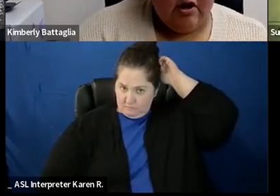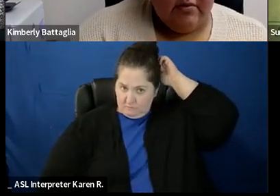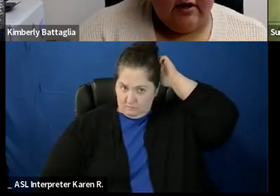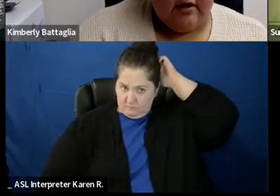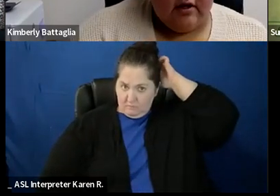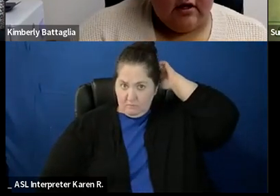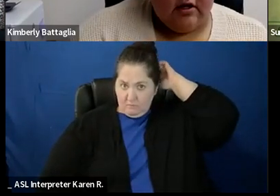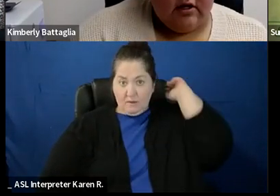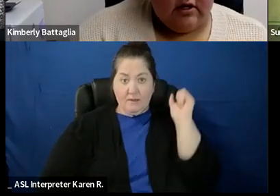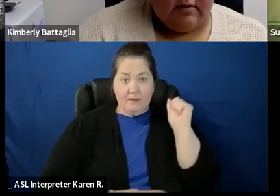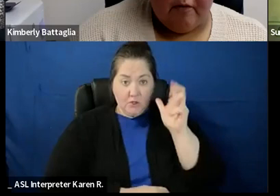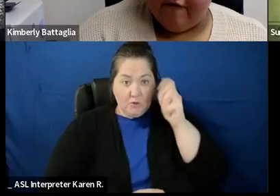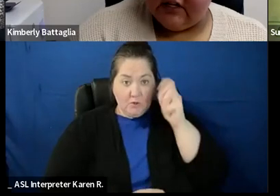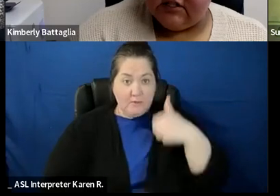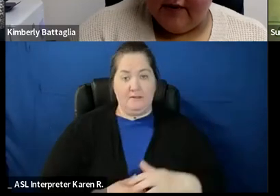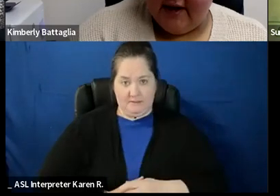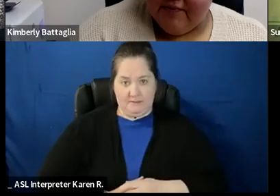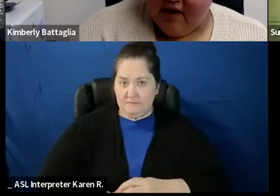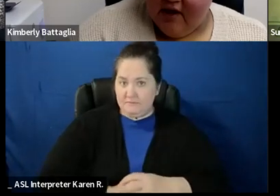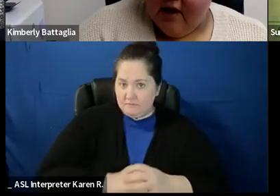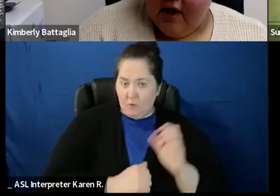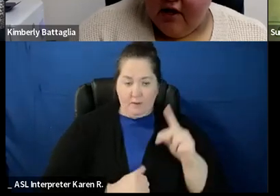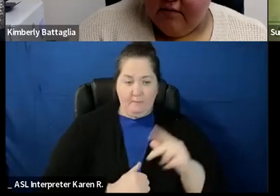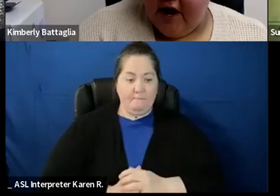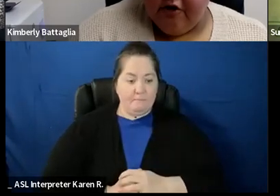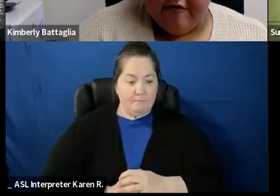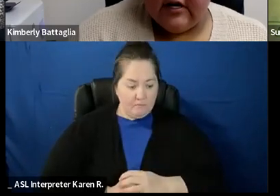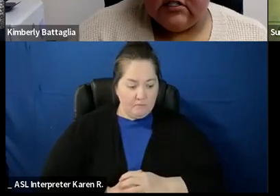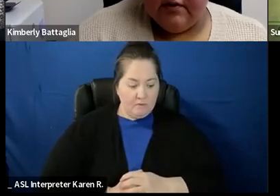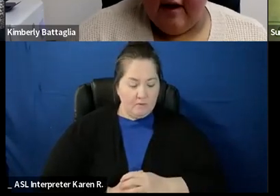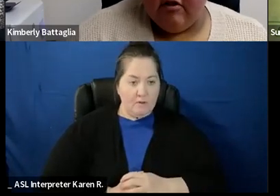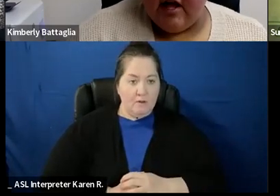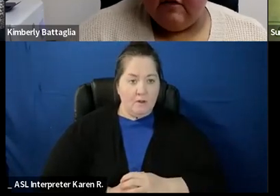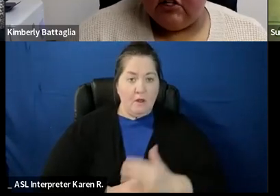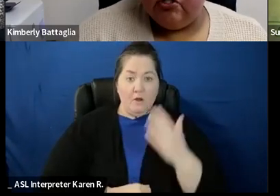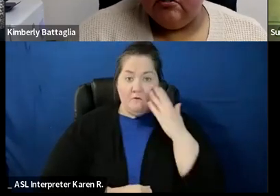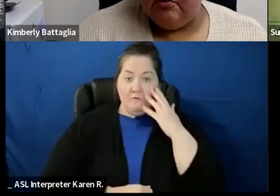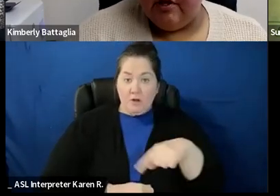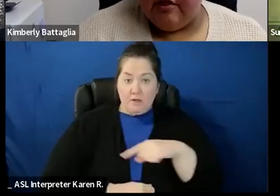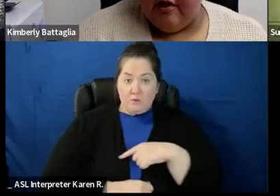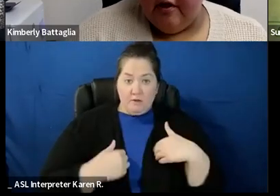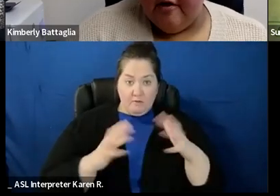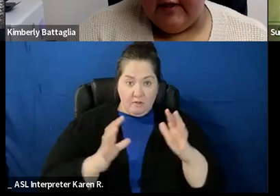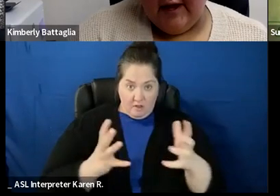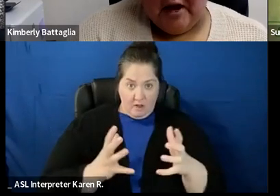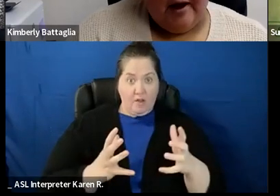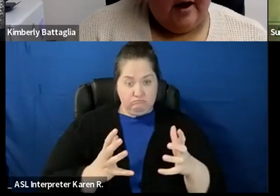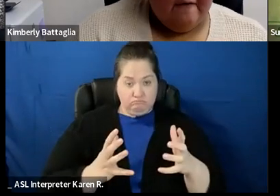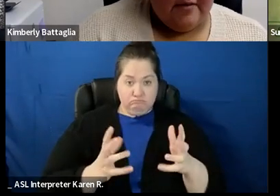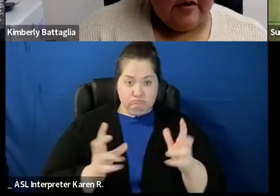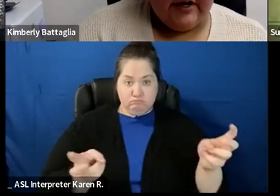Can you hear me? Yes, we can. Perfect. Okay. I know for us, we have a lot of issues with